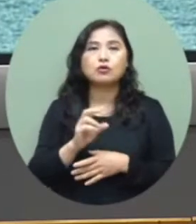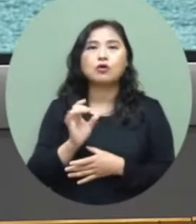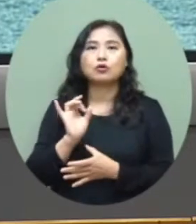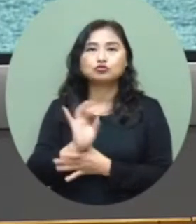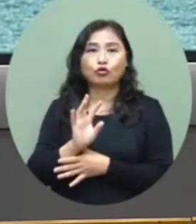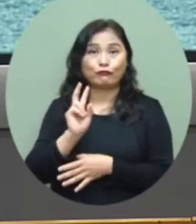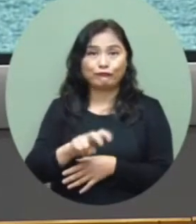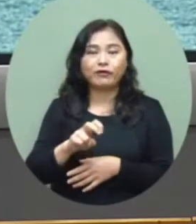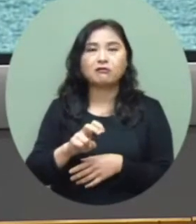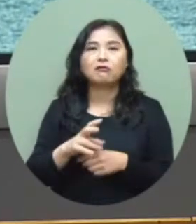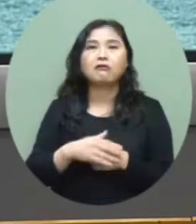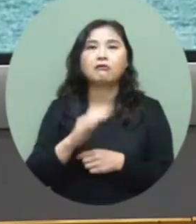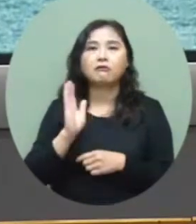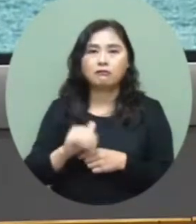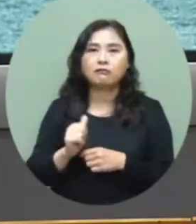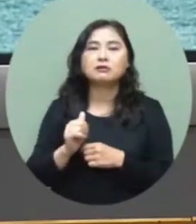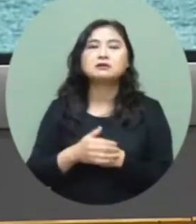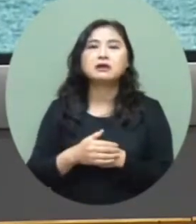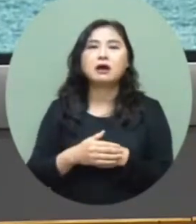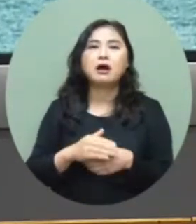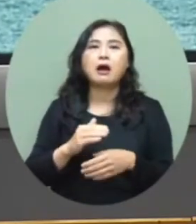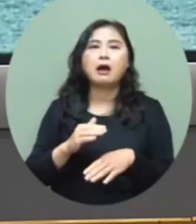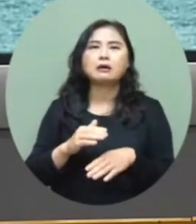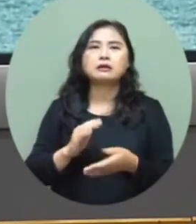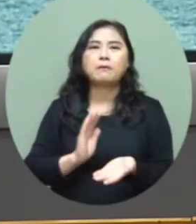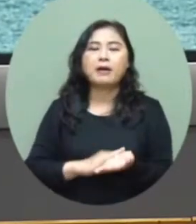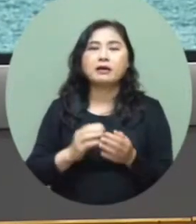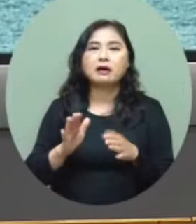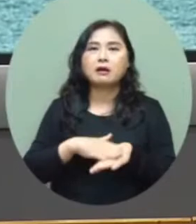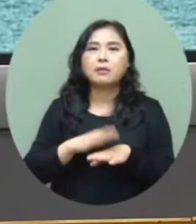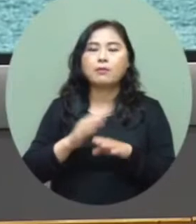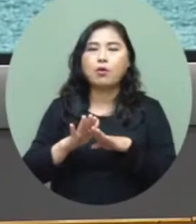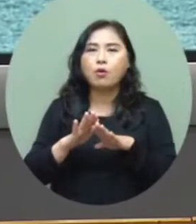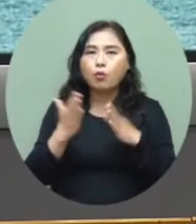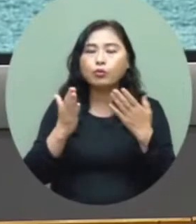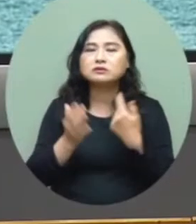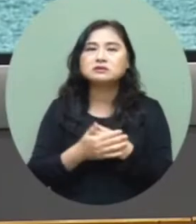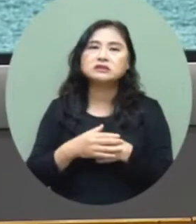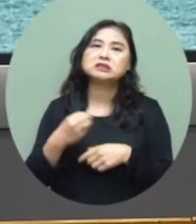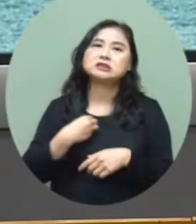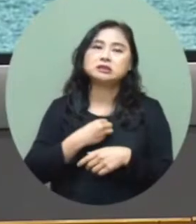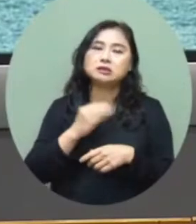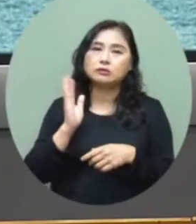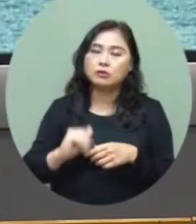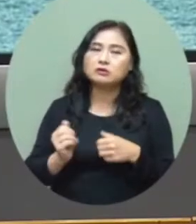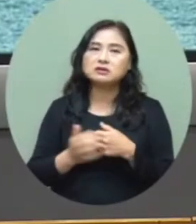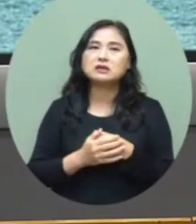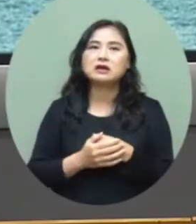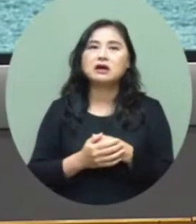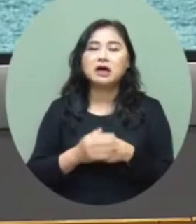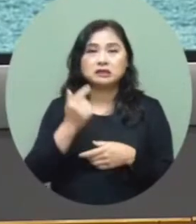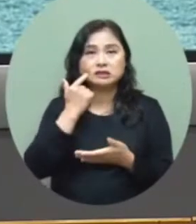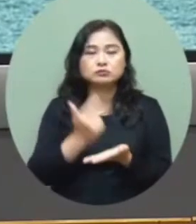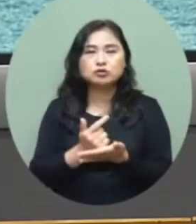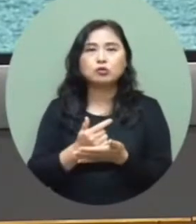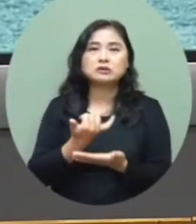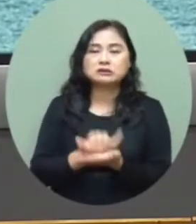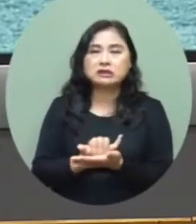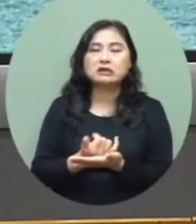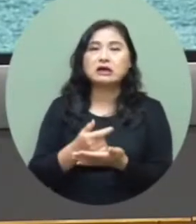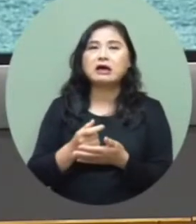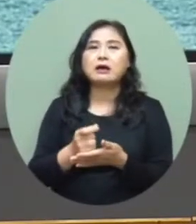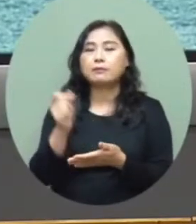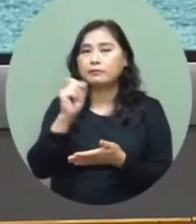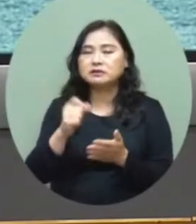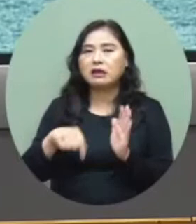now having this oral drug available. And if they are identified early, then as soon as they develop the